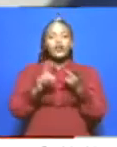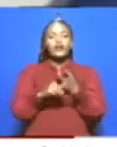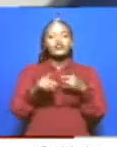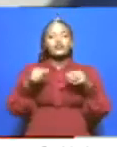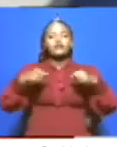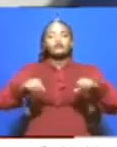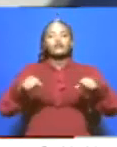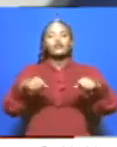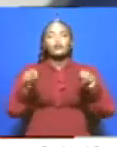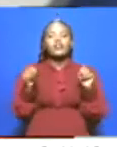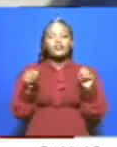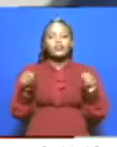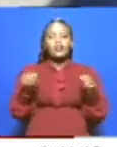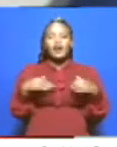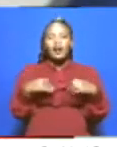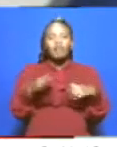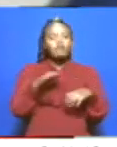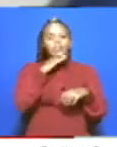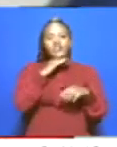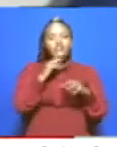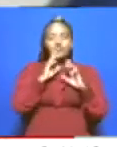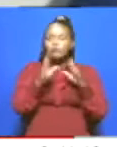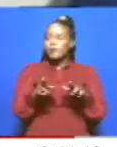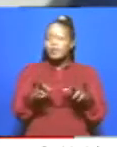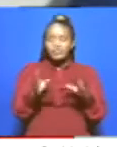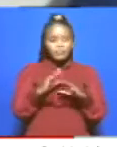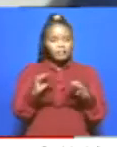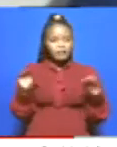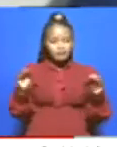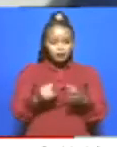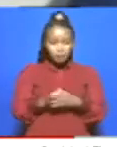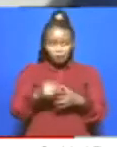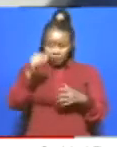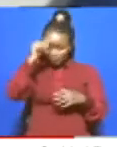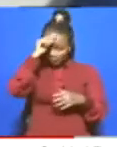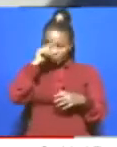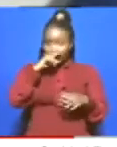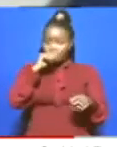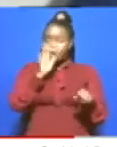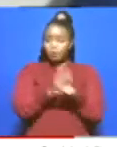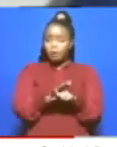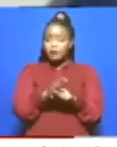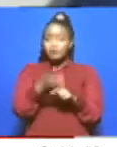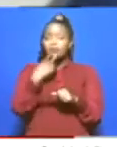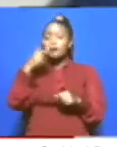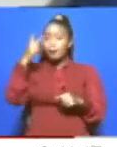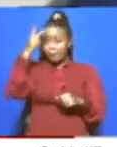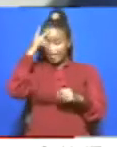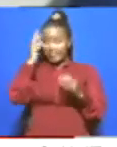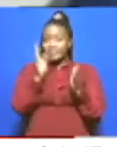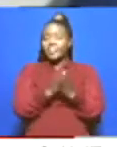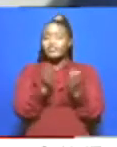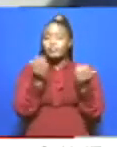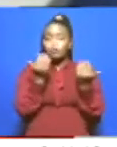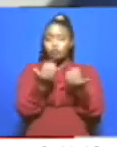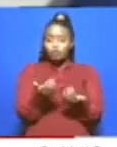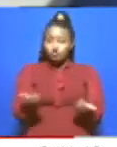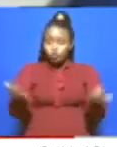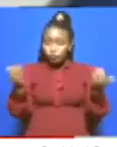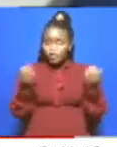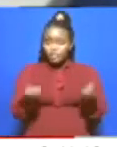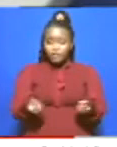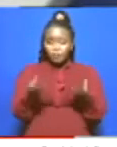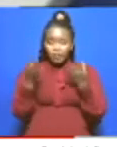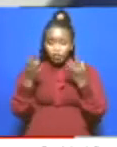were no casualties reported in the two schools. The government is assuring parents and KCPE candidates in Baringo County of